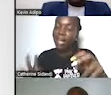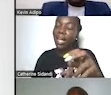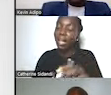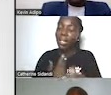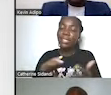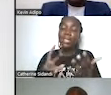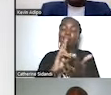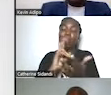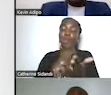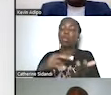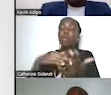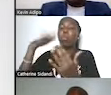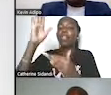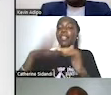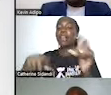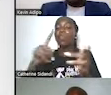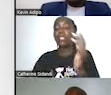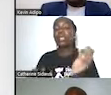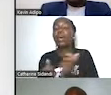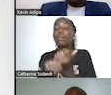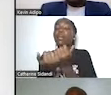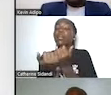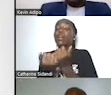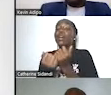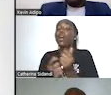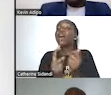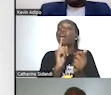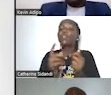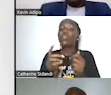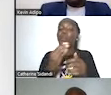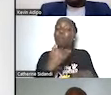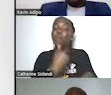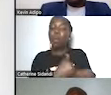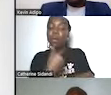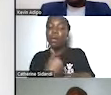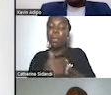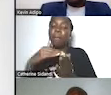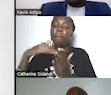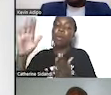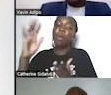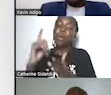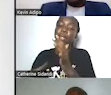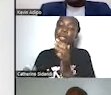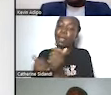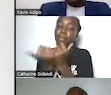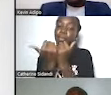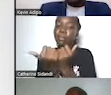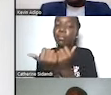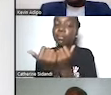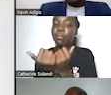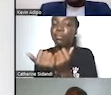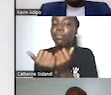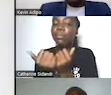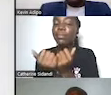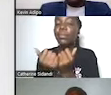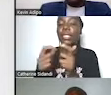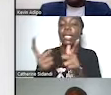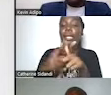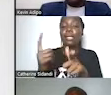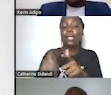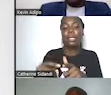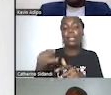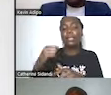the intelligence. So metrics will border more of HR intelligence in the just telling you whatever you have, 30 employees, 50 left,